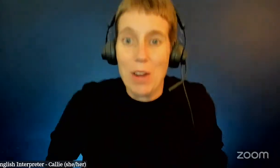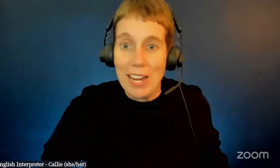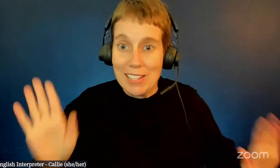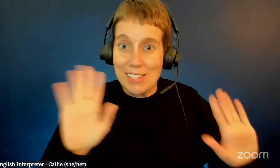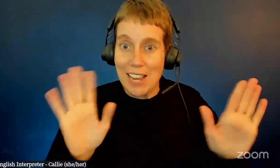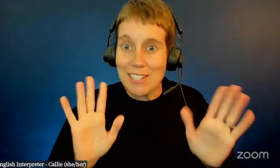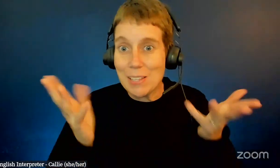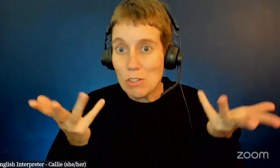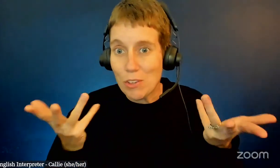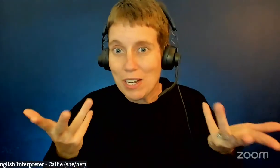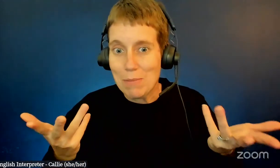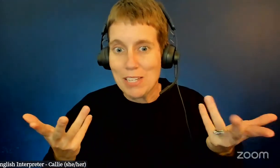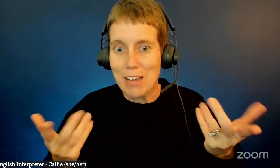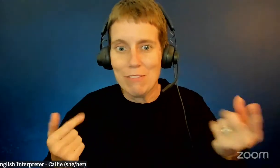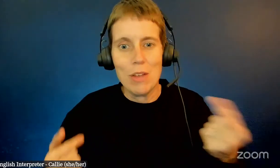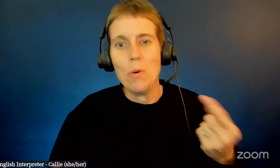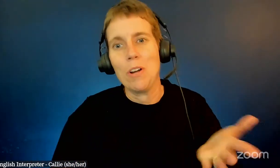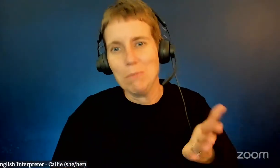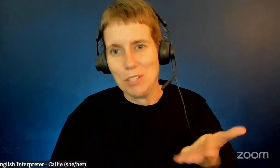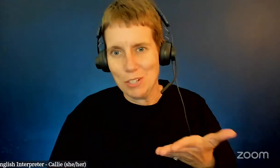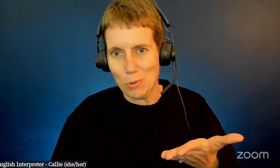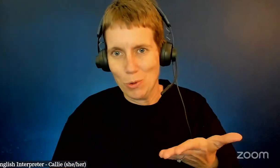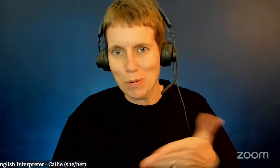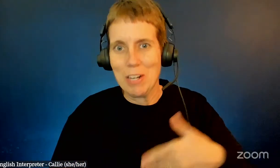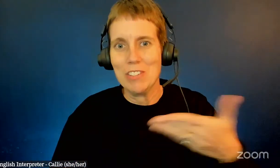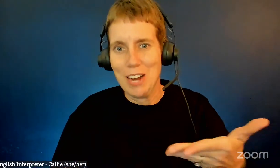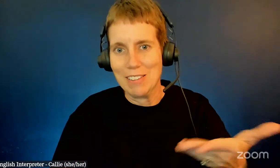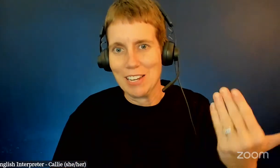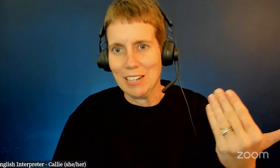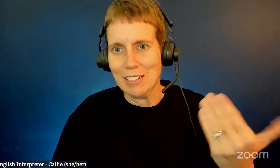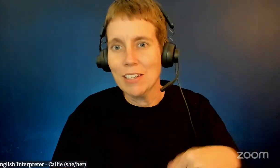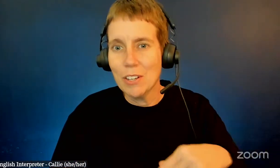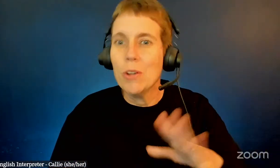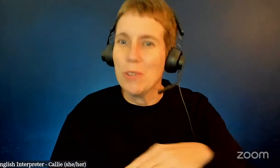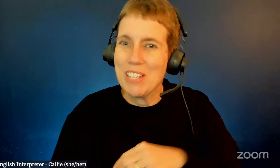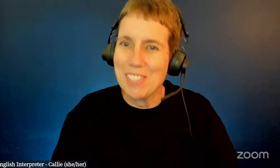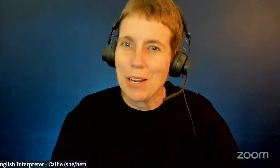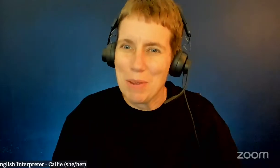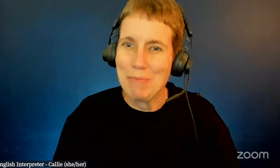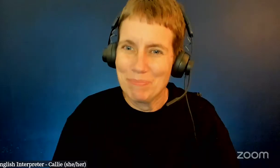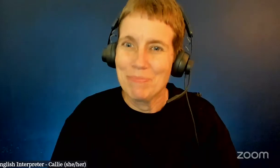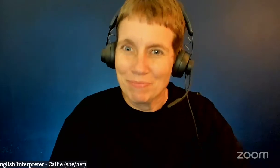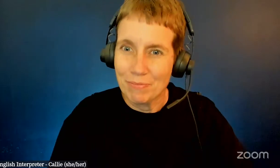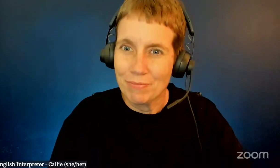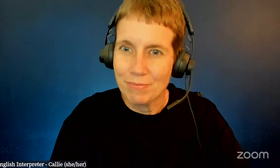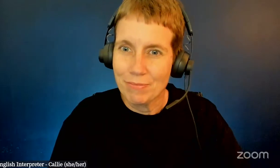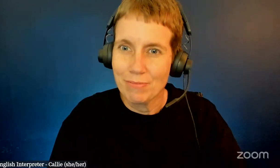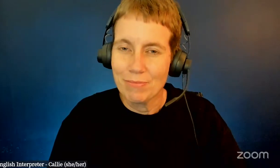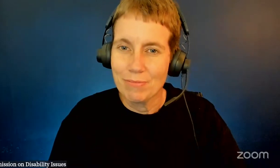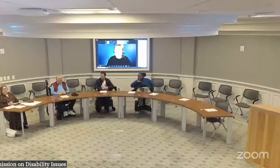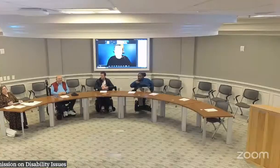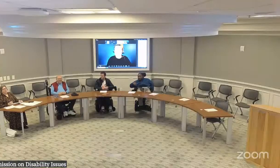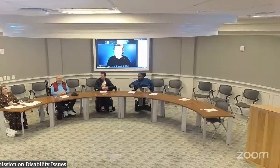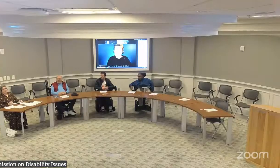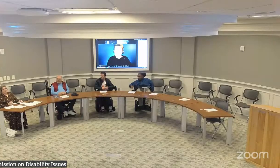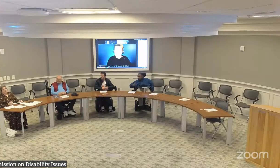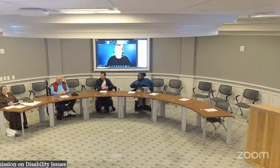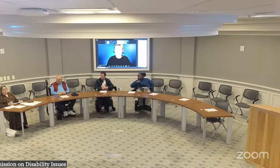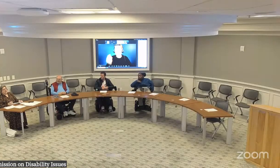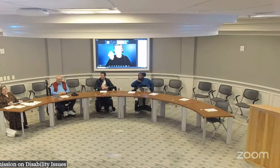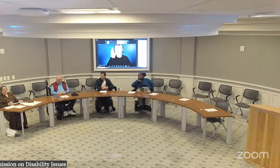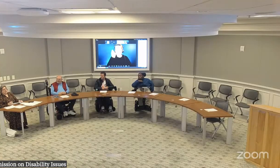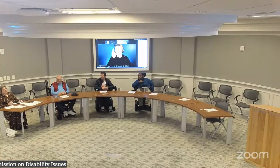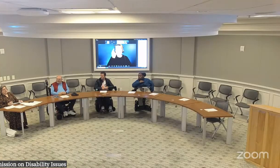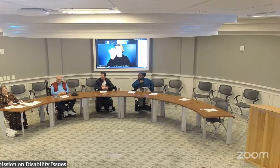something where I can sign to them and show that I'm deaf, they won't come to the door because they're asking who needs to come in. What business is